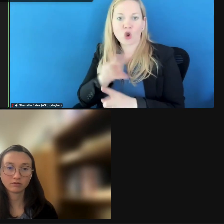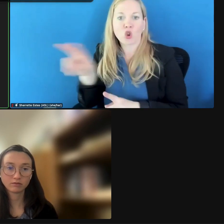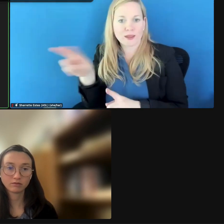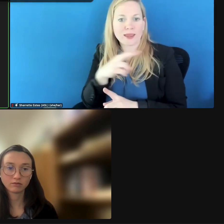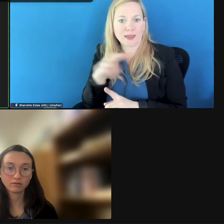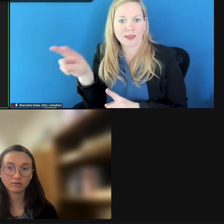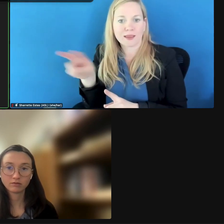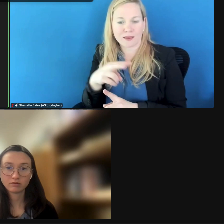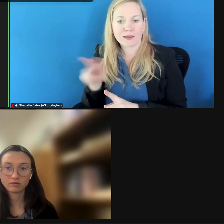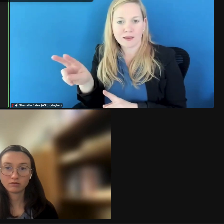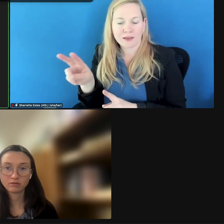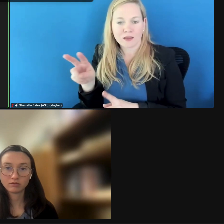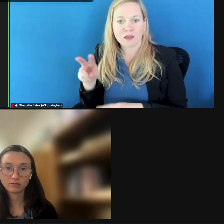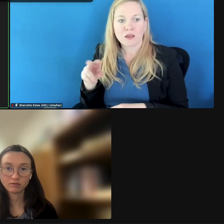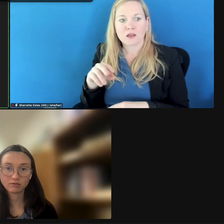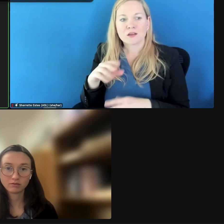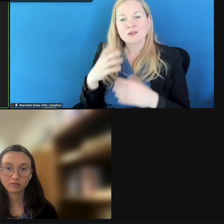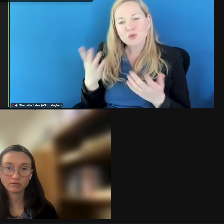the